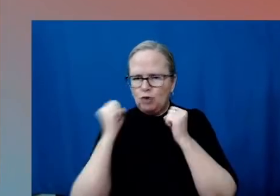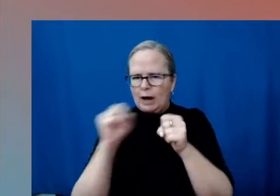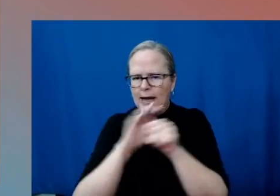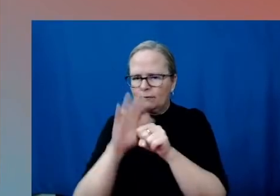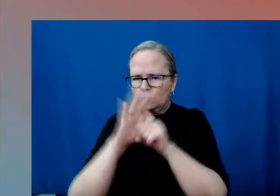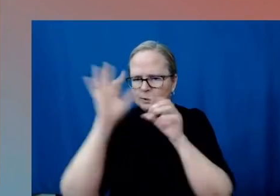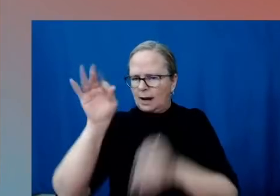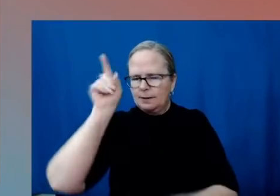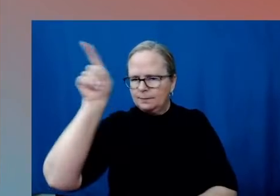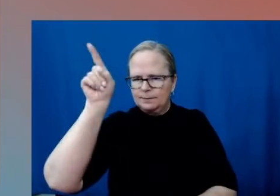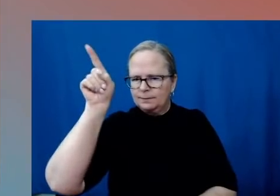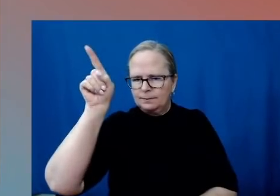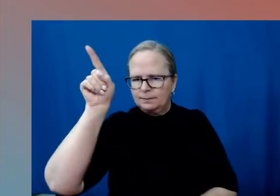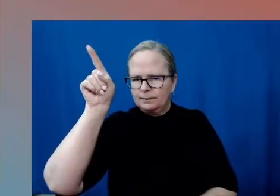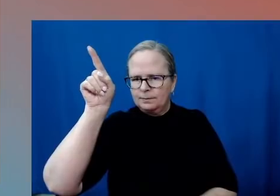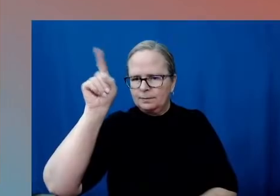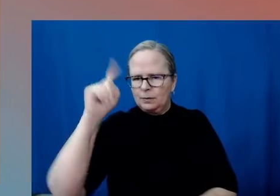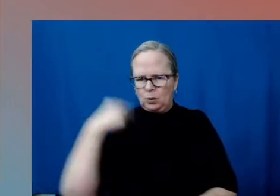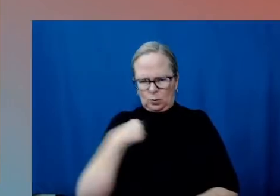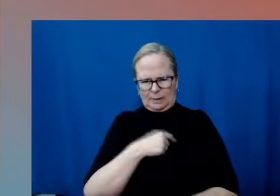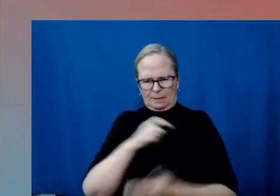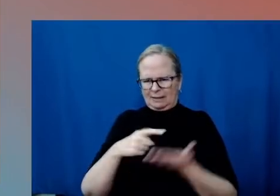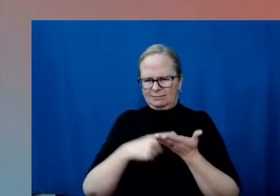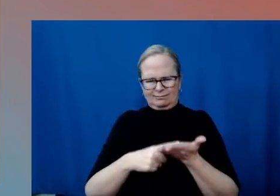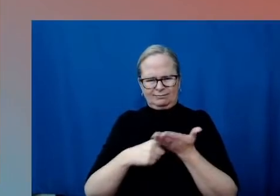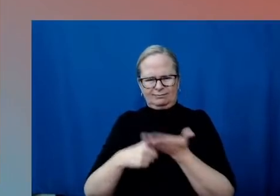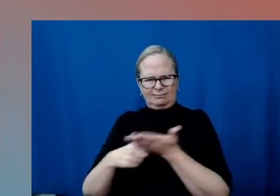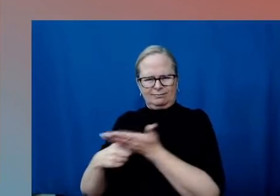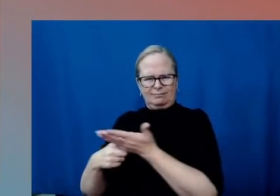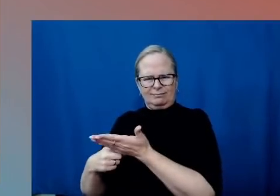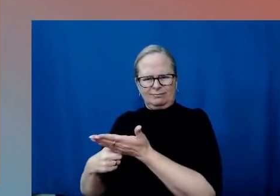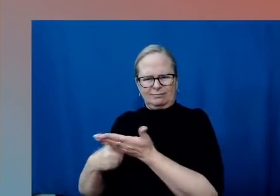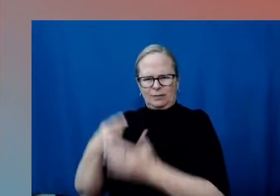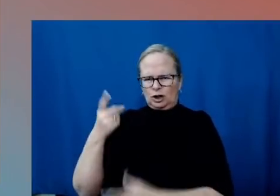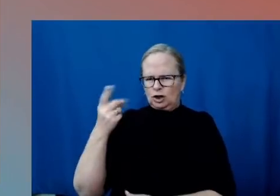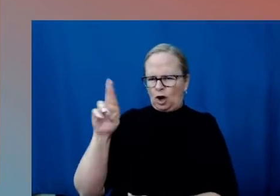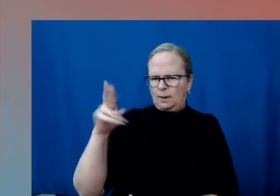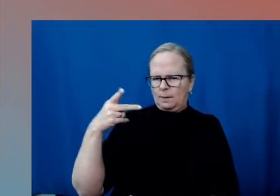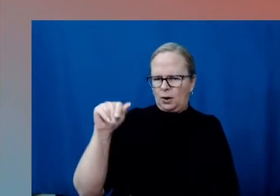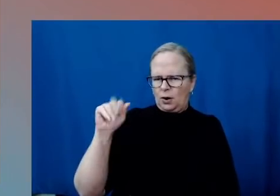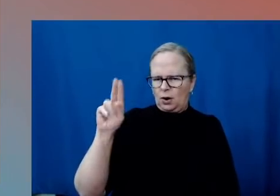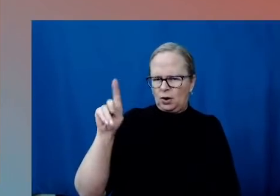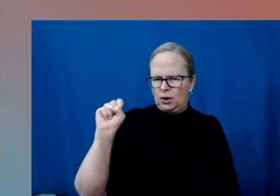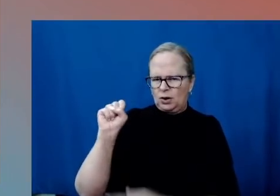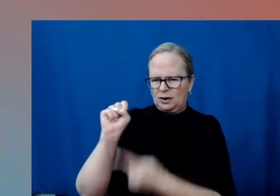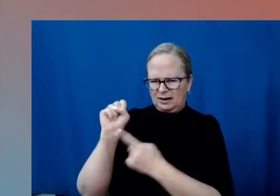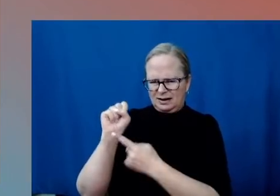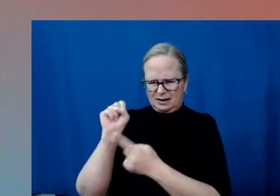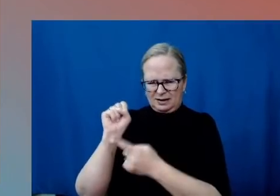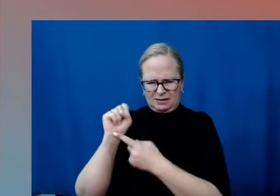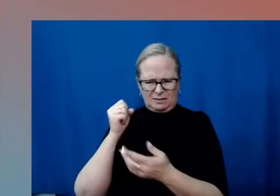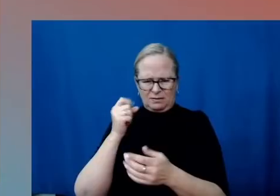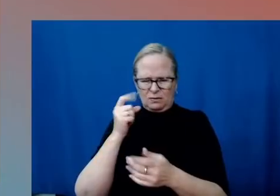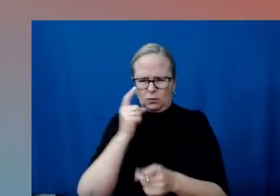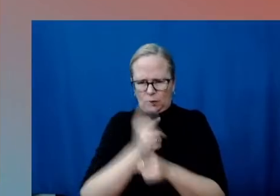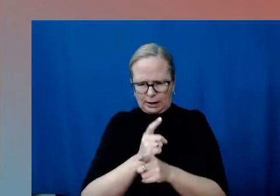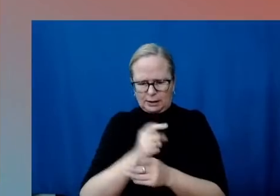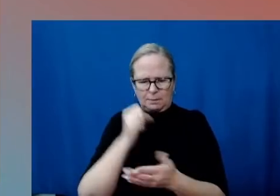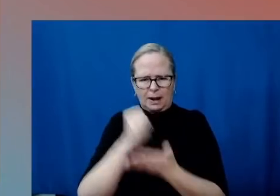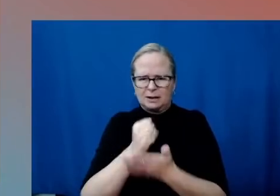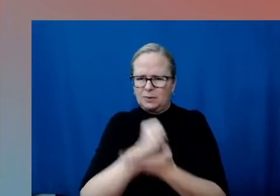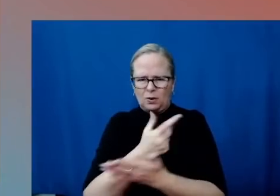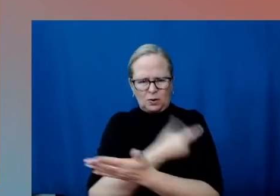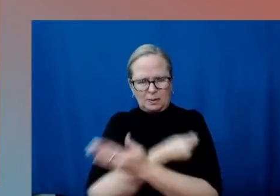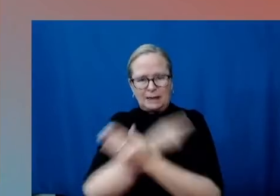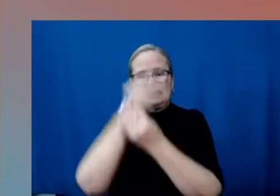public. Yeah, I don't know if it was one of your points, but there's no question a vaccine passport still signals to people that it's a big risk out there still, and